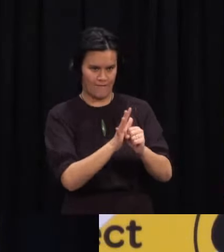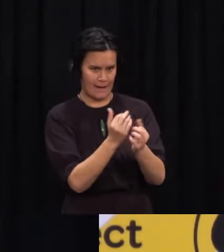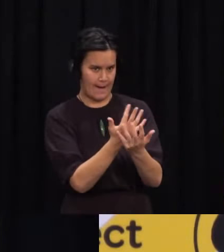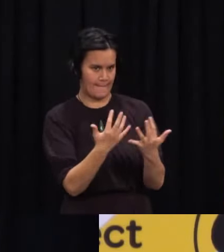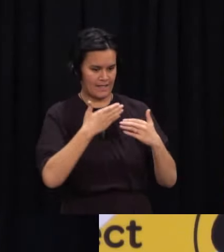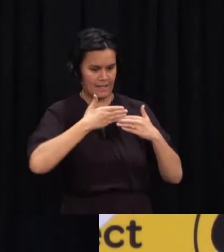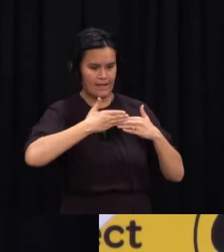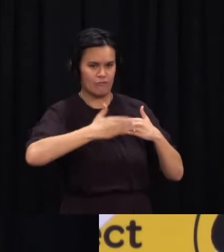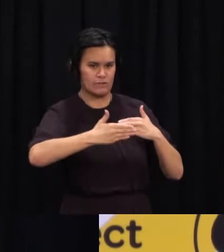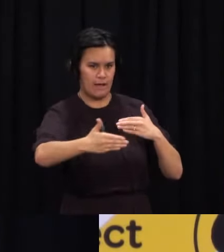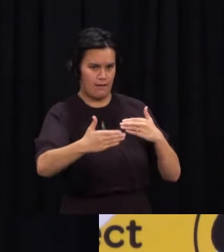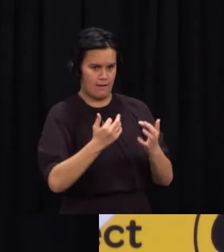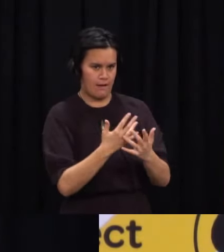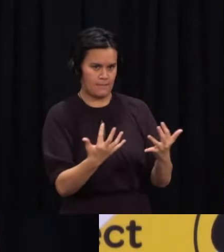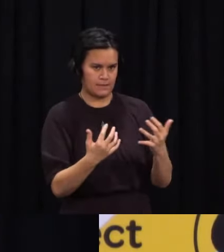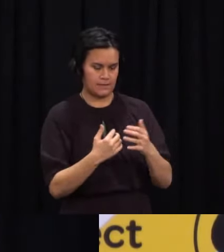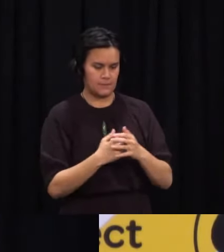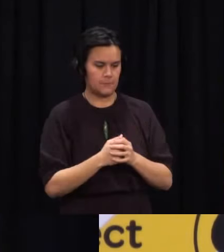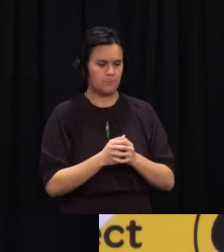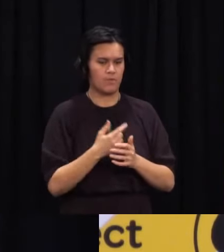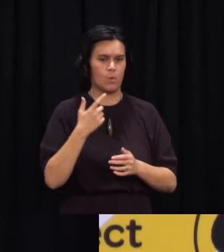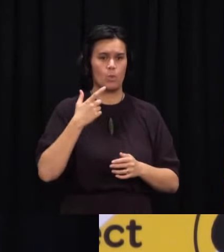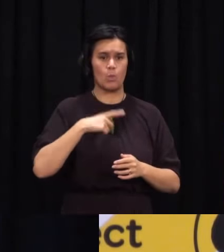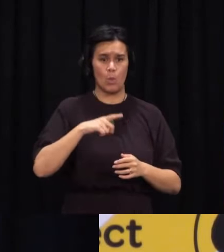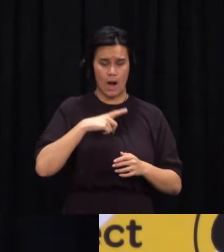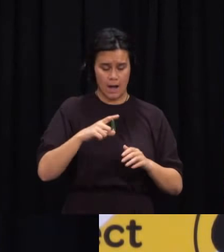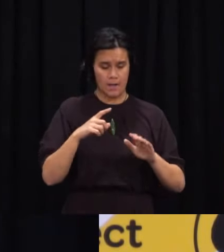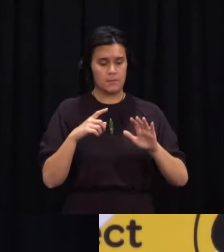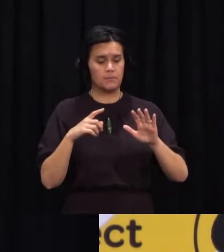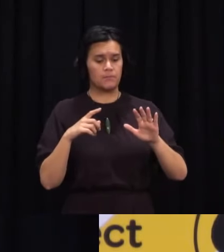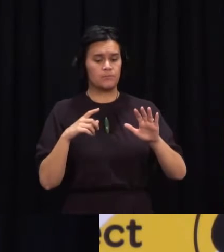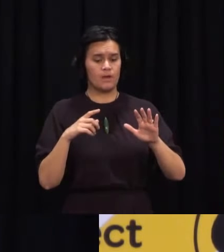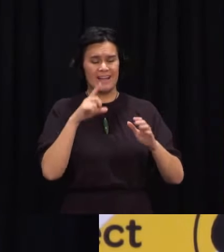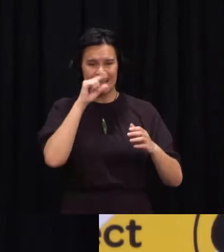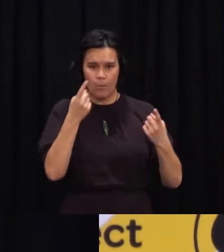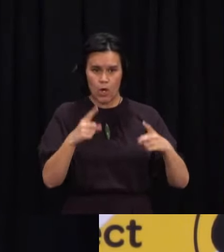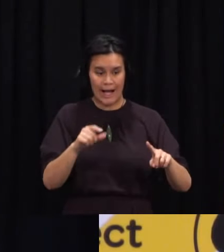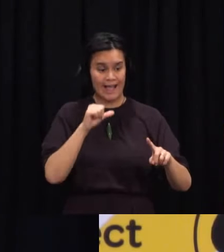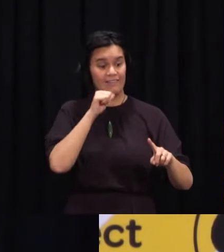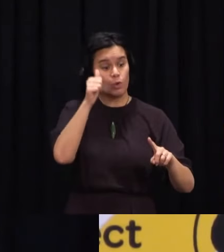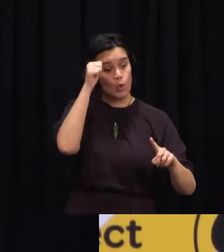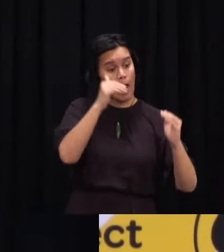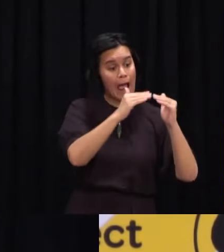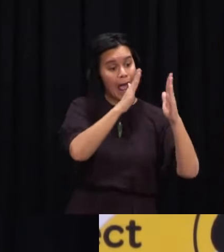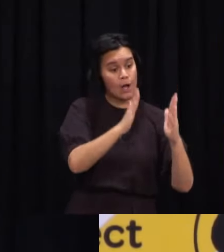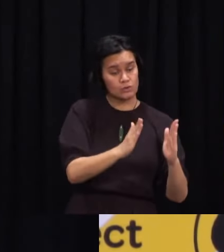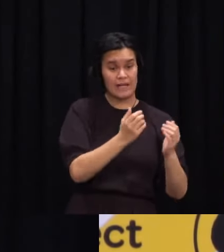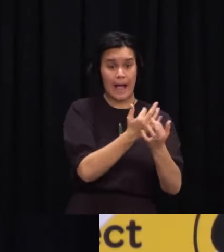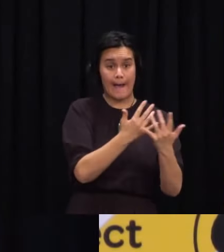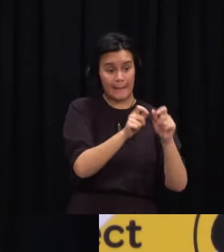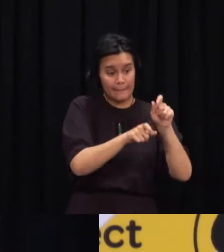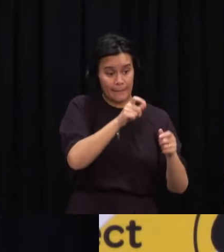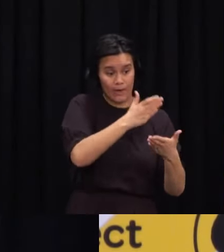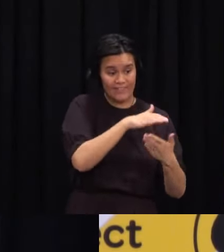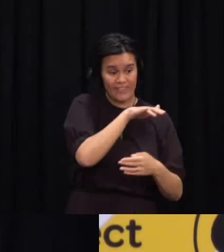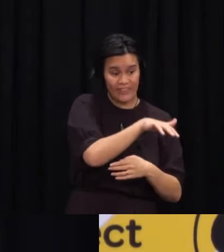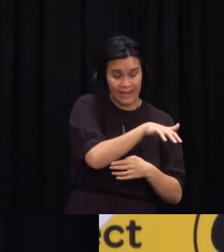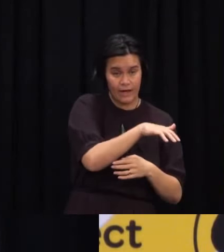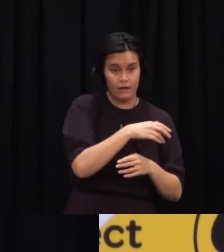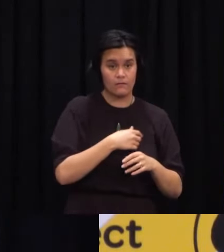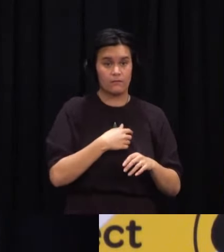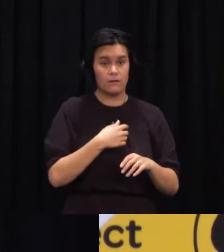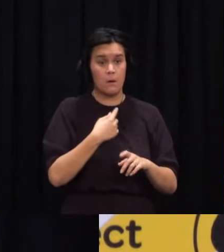through based on the size of the households where we're getting new cases and the conversion rate that we see. So the